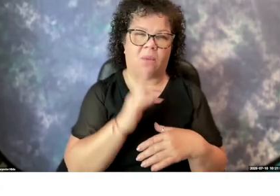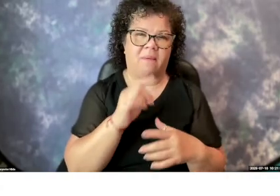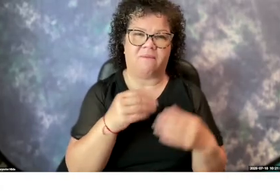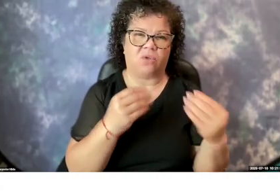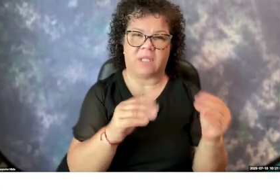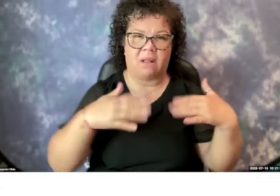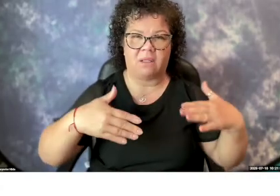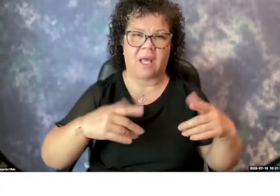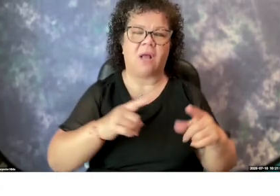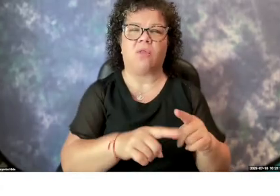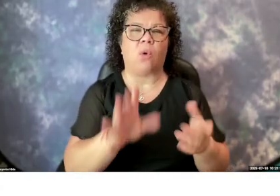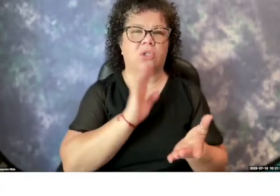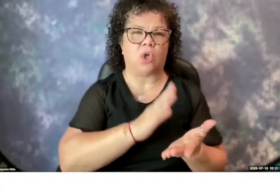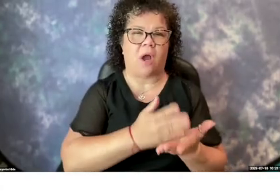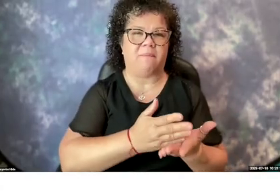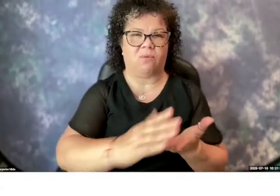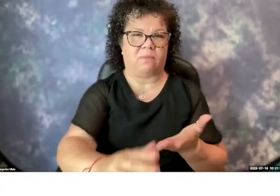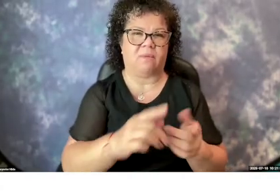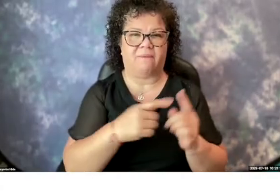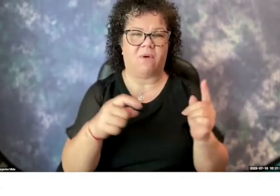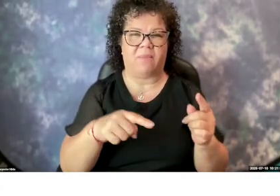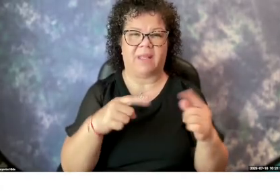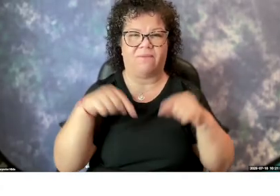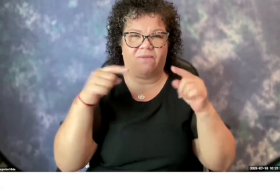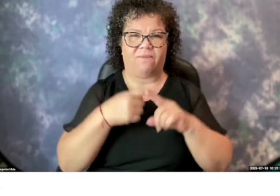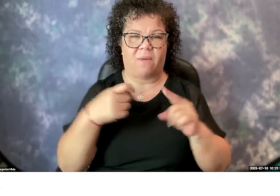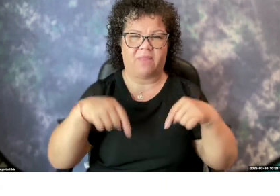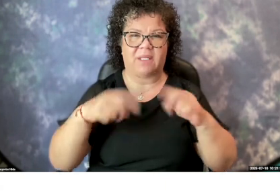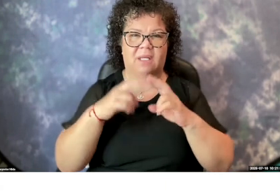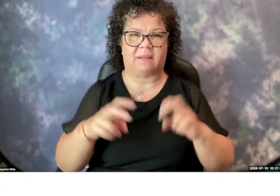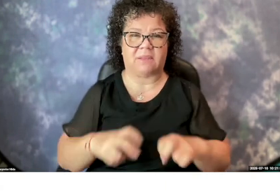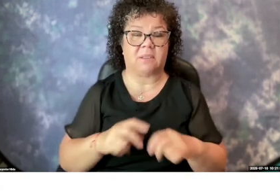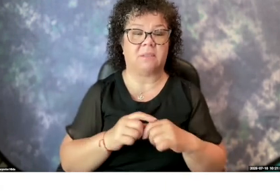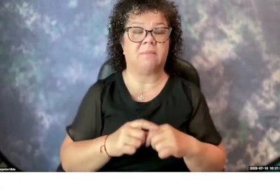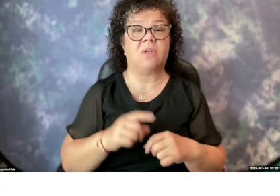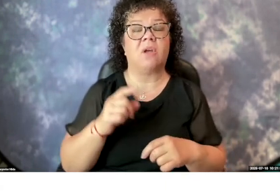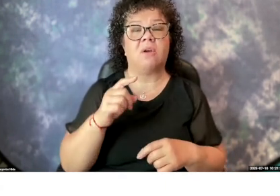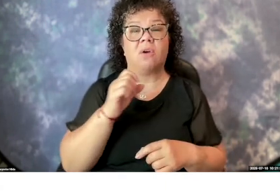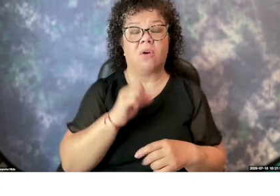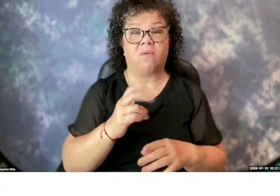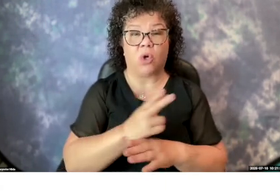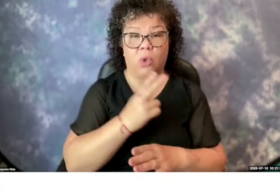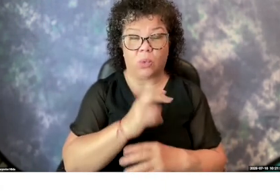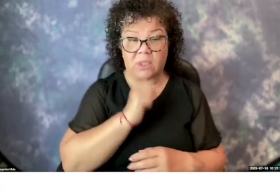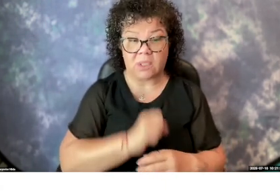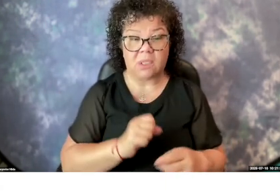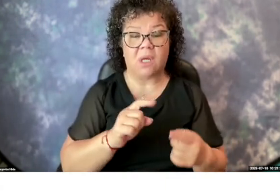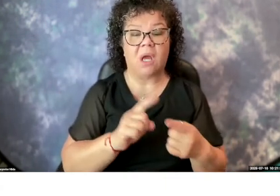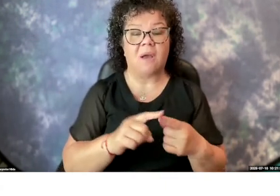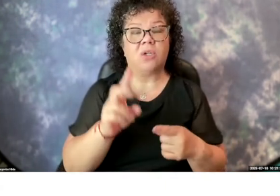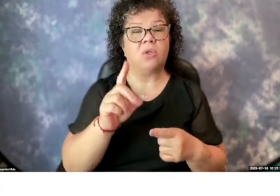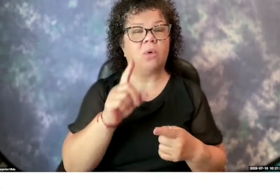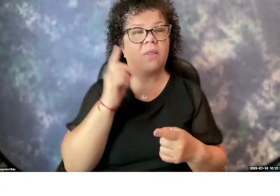So those are excluded from this analysis. For used vehicles, we're looking at the 2022 and